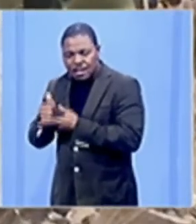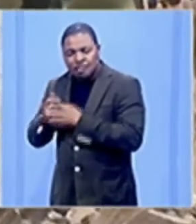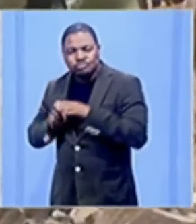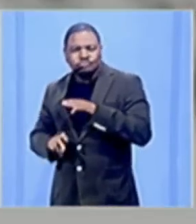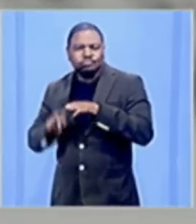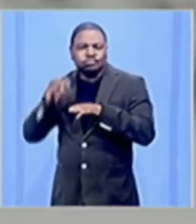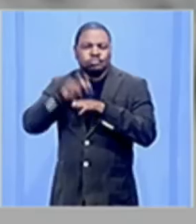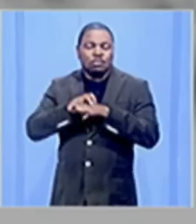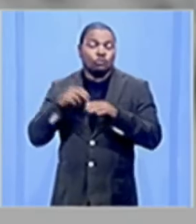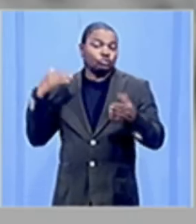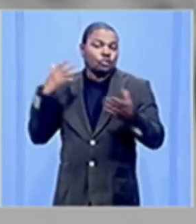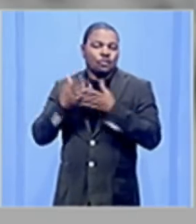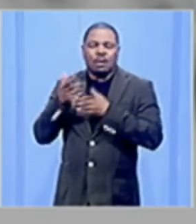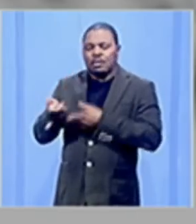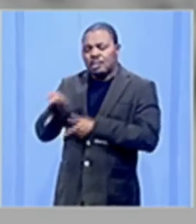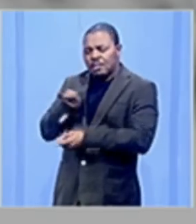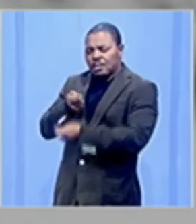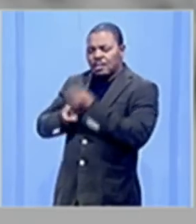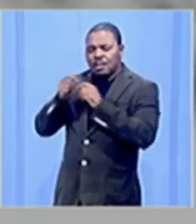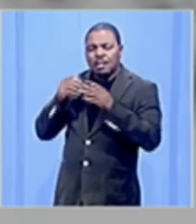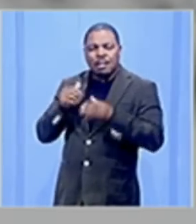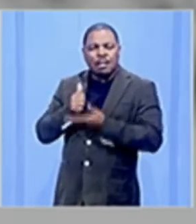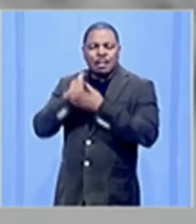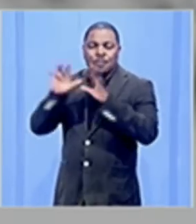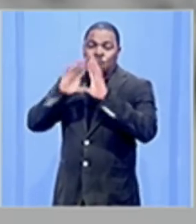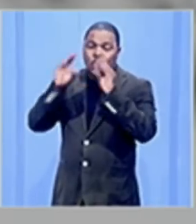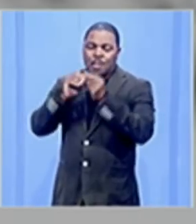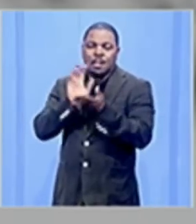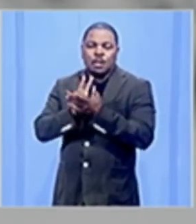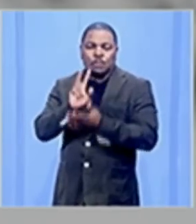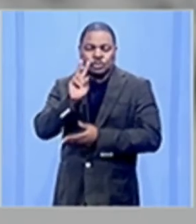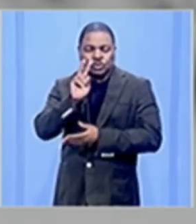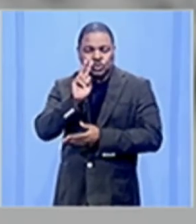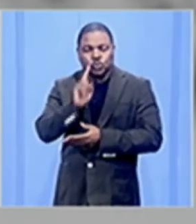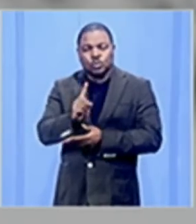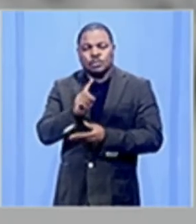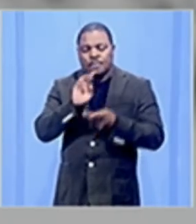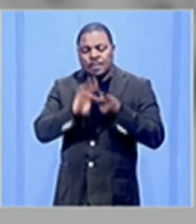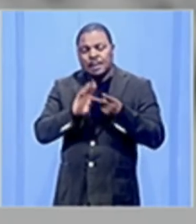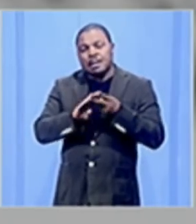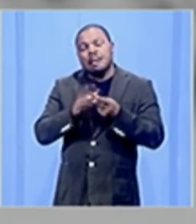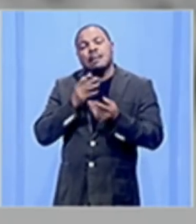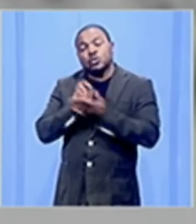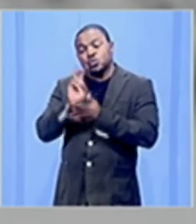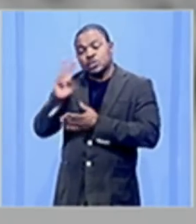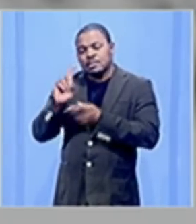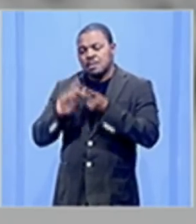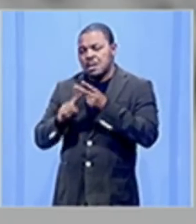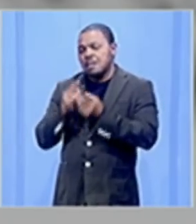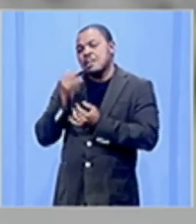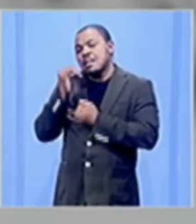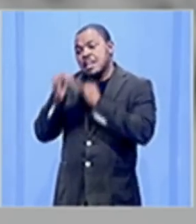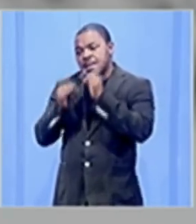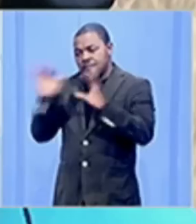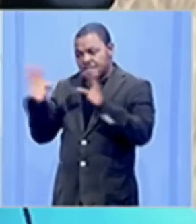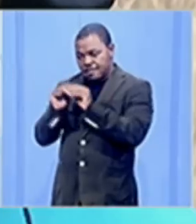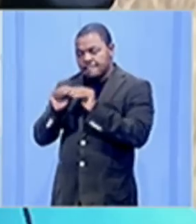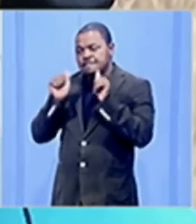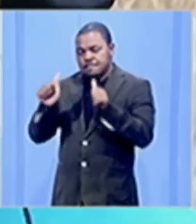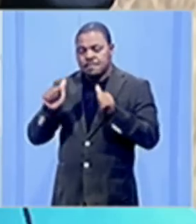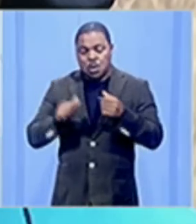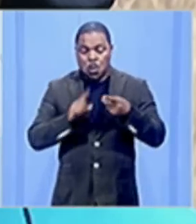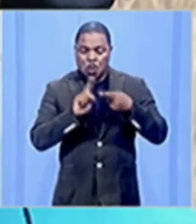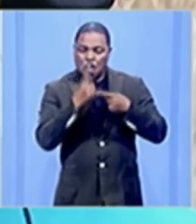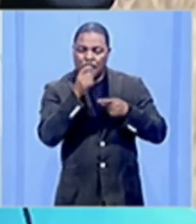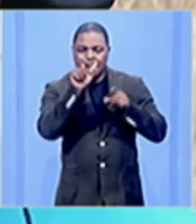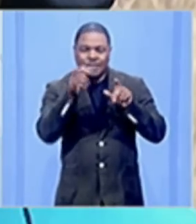ga jaana ba setse ba falodisitse ba le 12 ba le 11 ba bone ba tshela fa le mongwe a tlhokafetse. We must